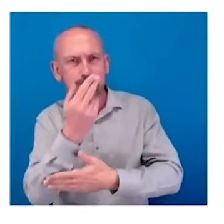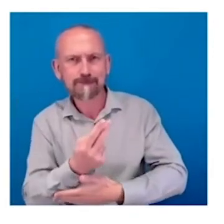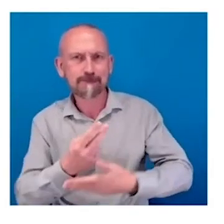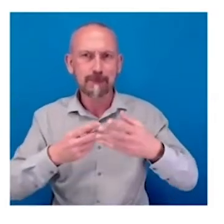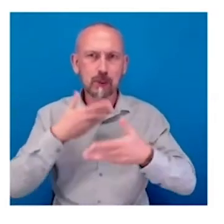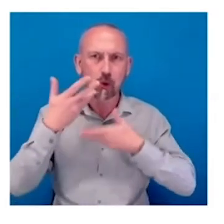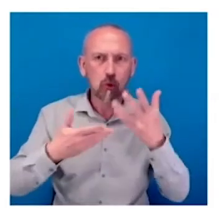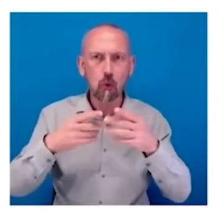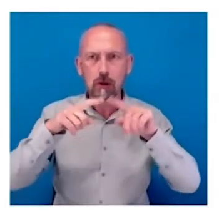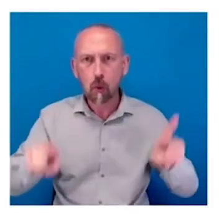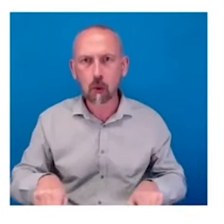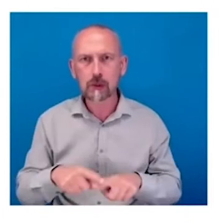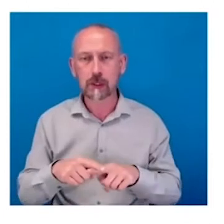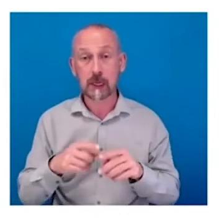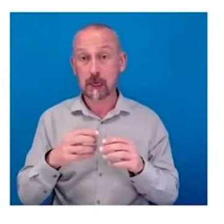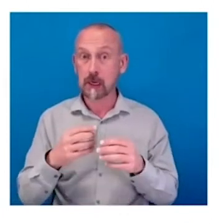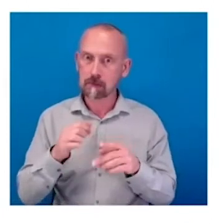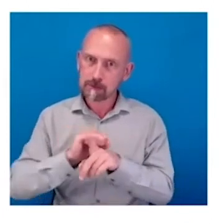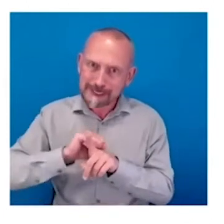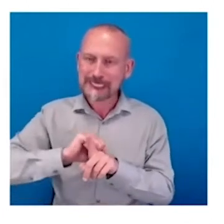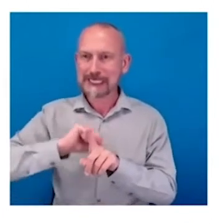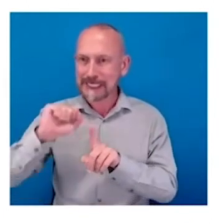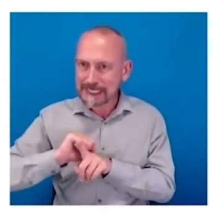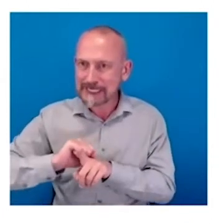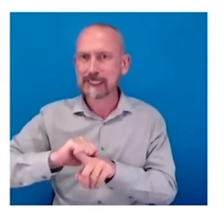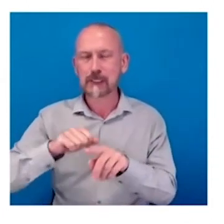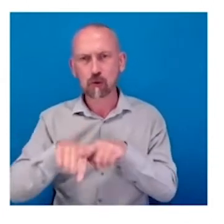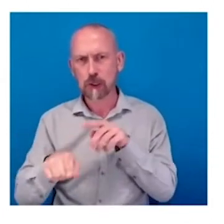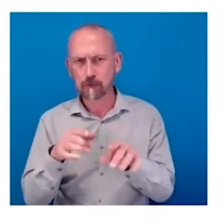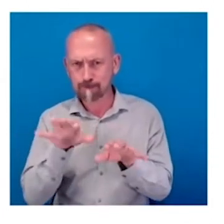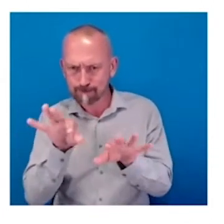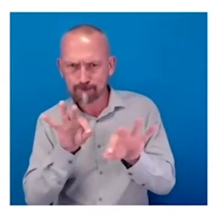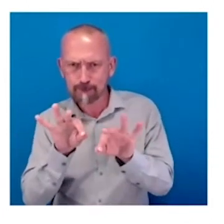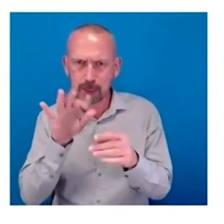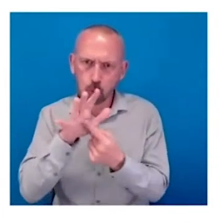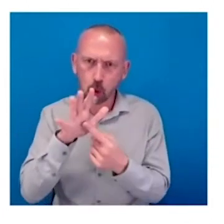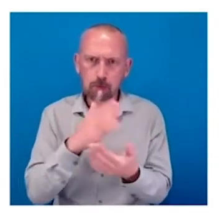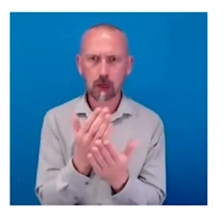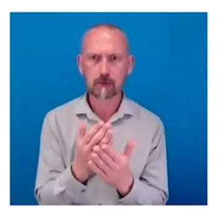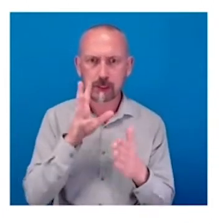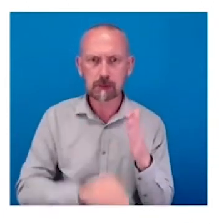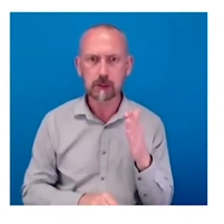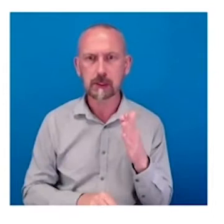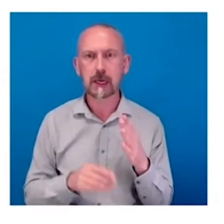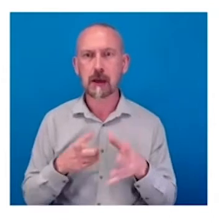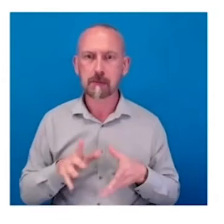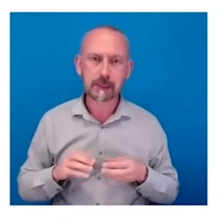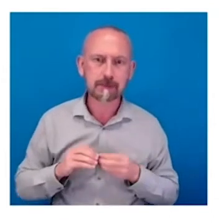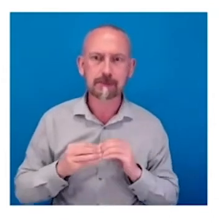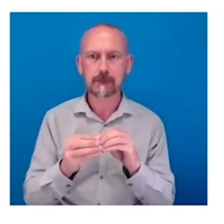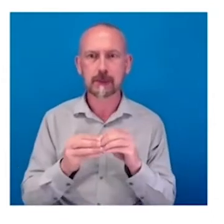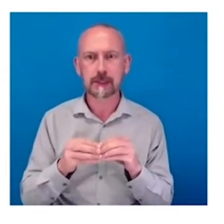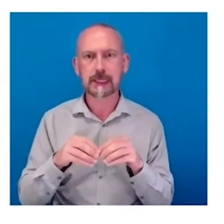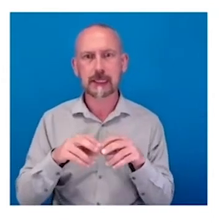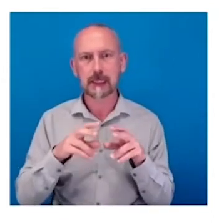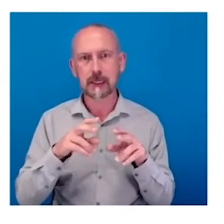multiple times to really hone in on those key parts of the experience. And we produced this concept video. And on this slide here,